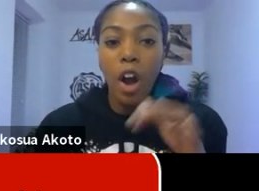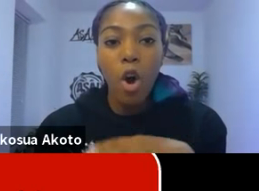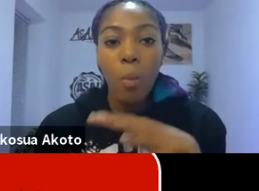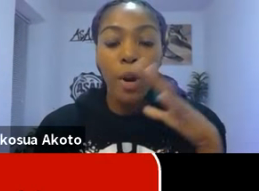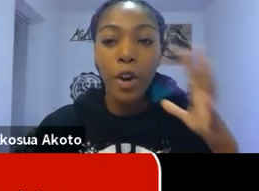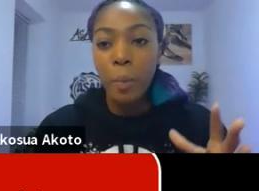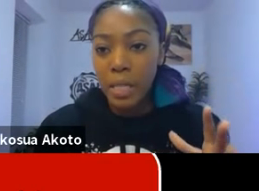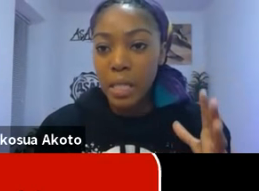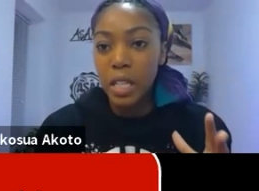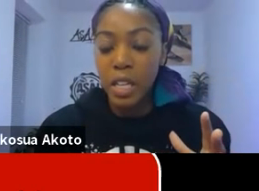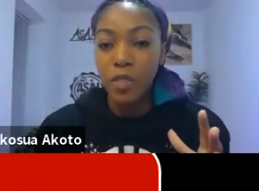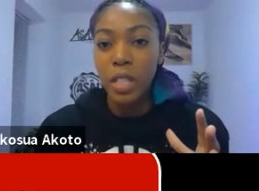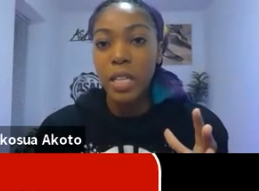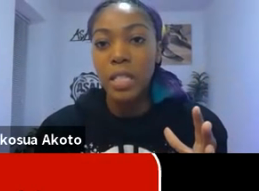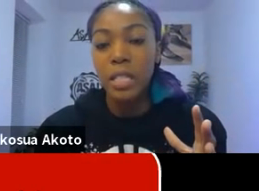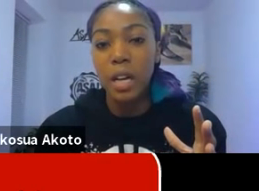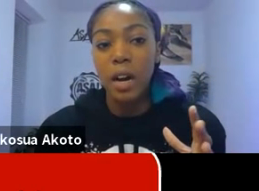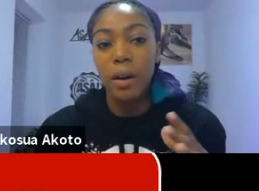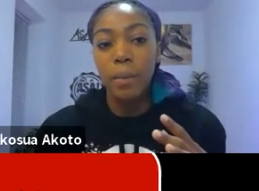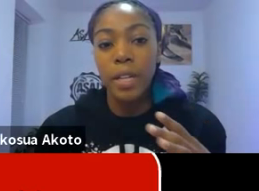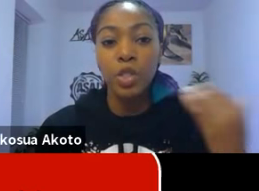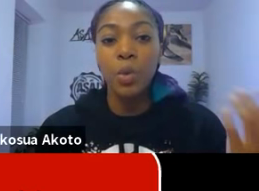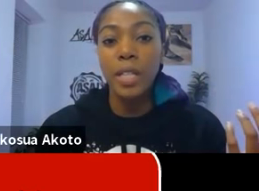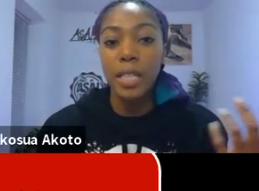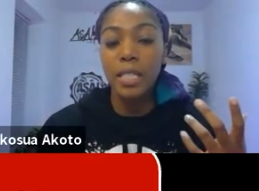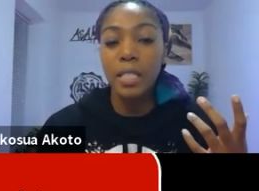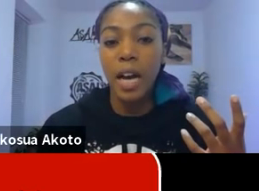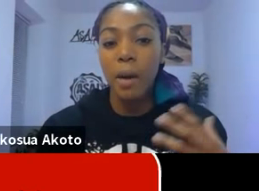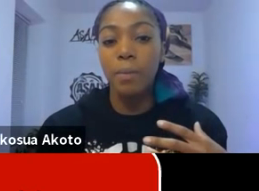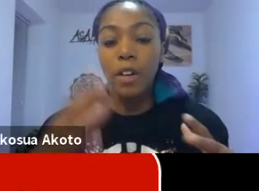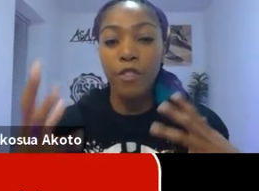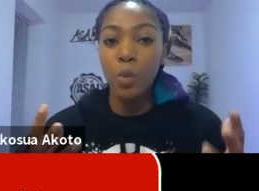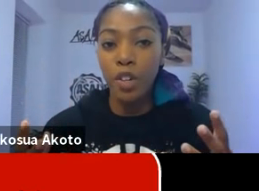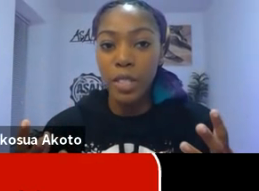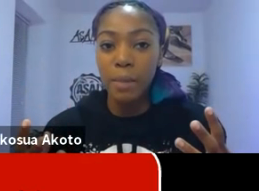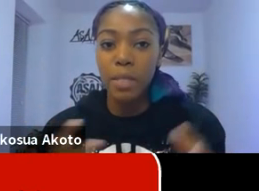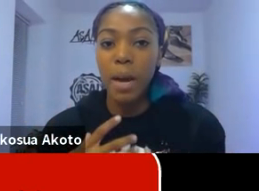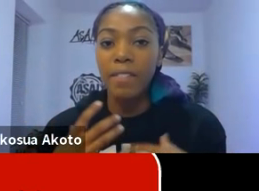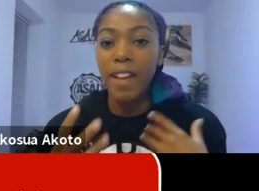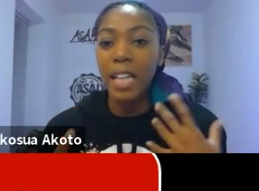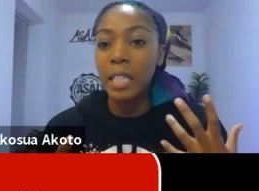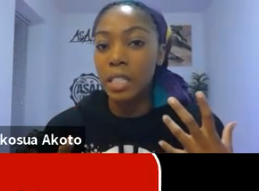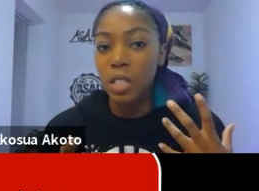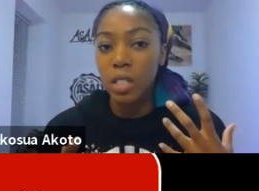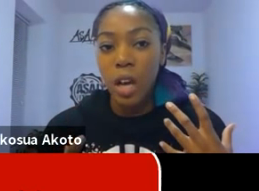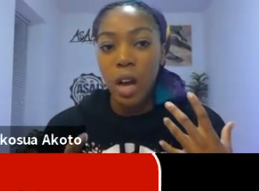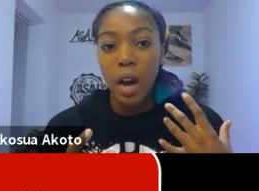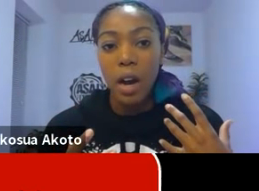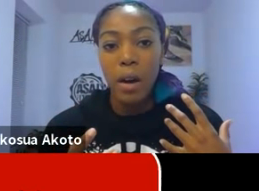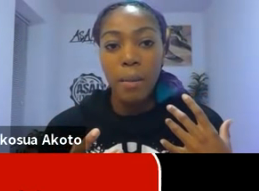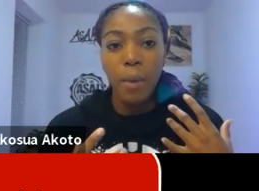again, our whole purpose in looking for this and doing this, a few words came to mind: validation,